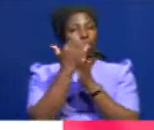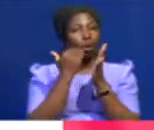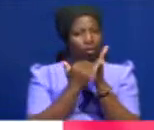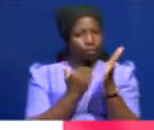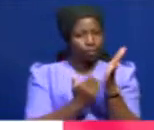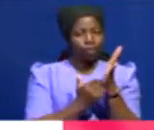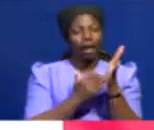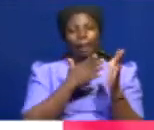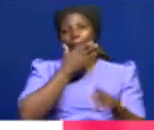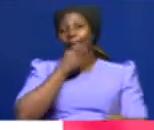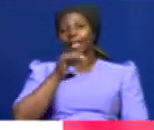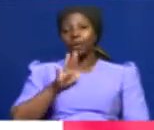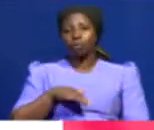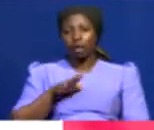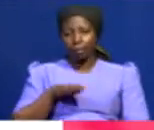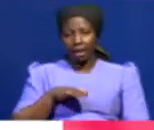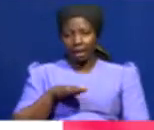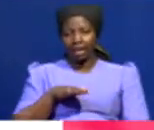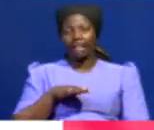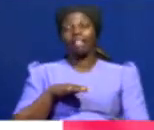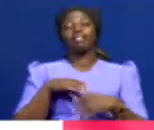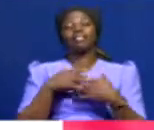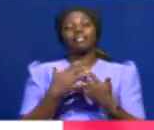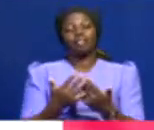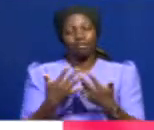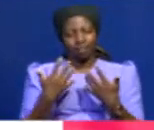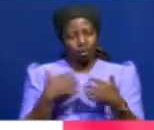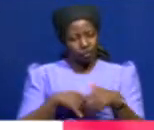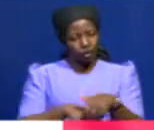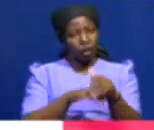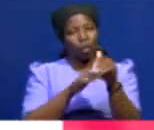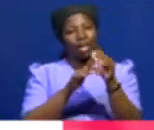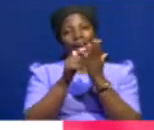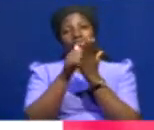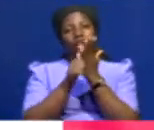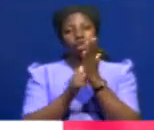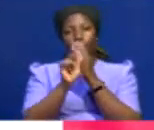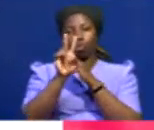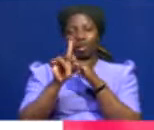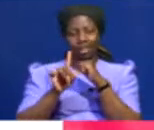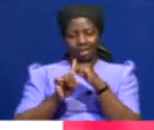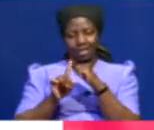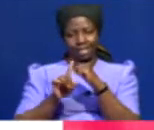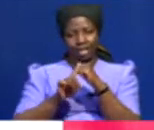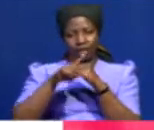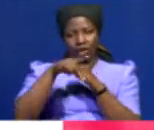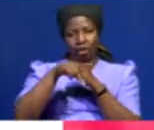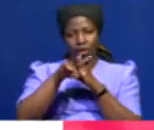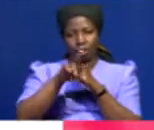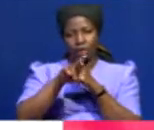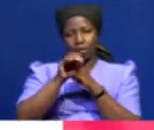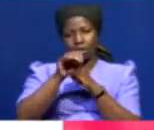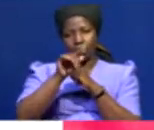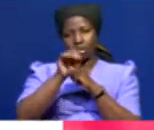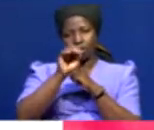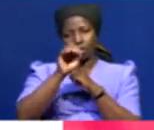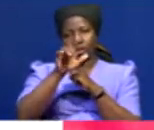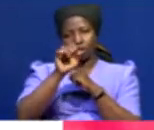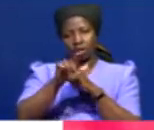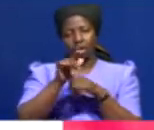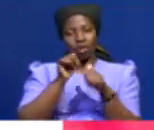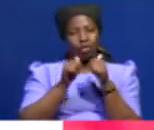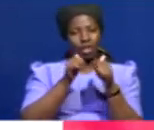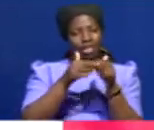Ladies and gentlemen, in line with Article 26 of the protocol that requires member states to